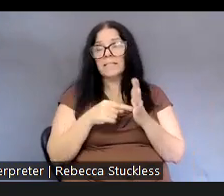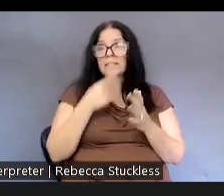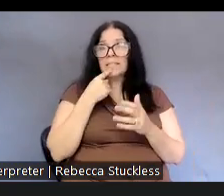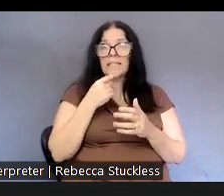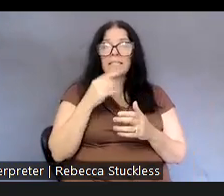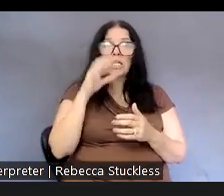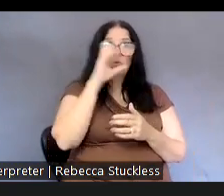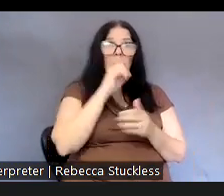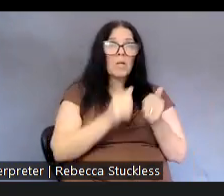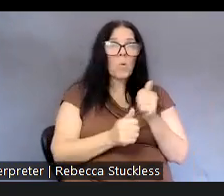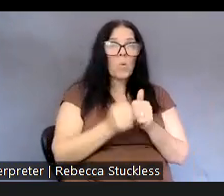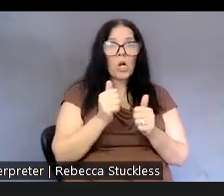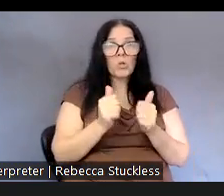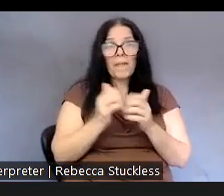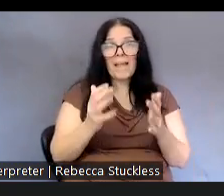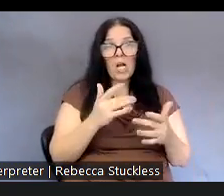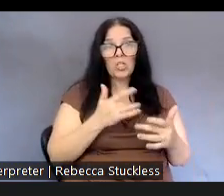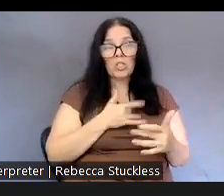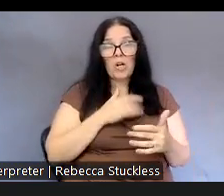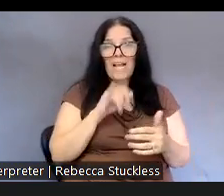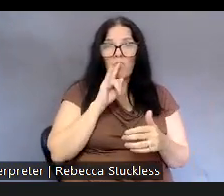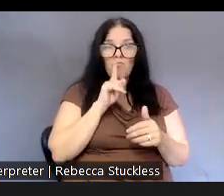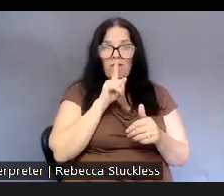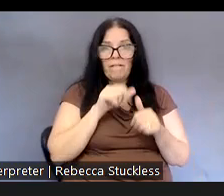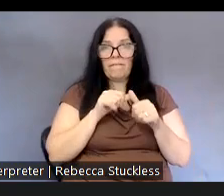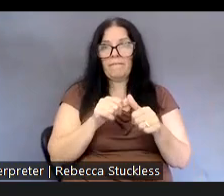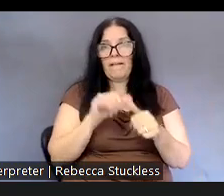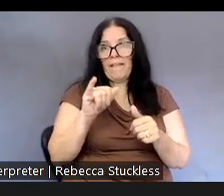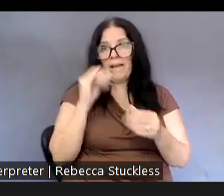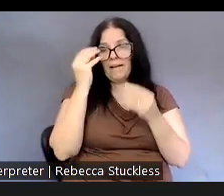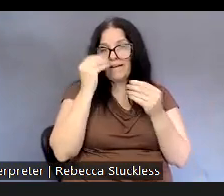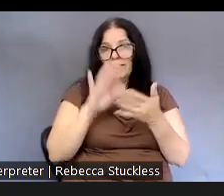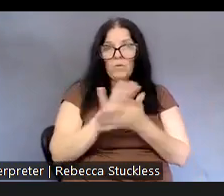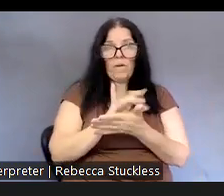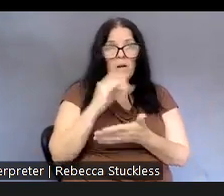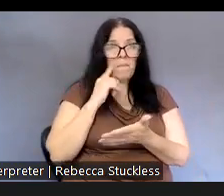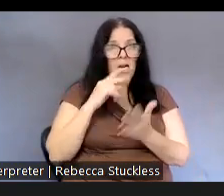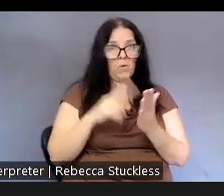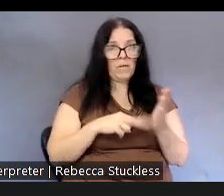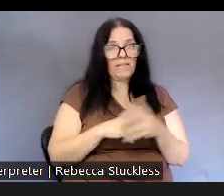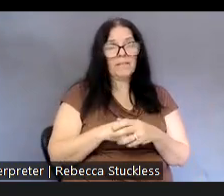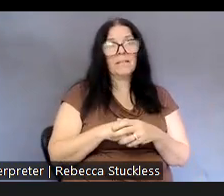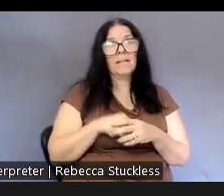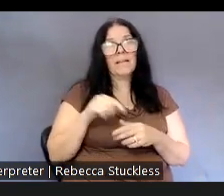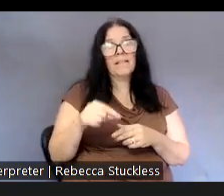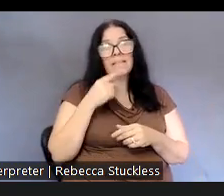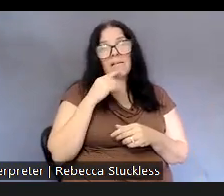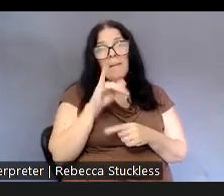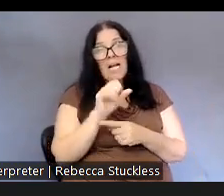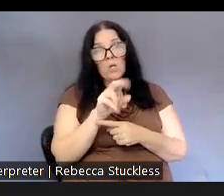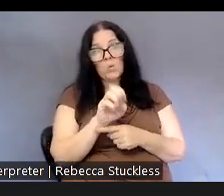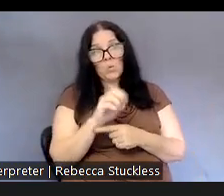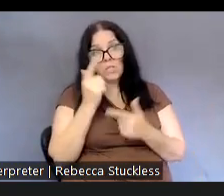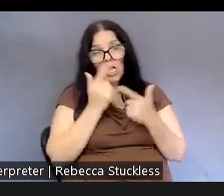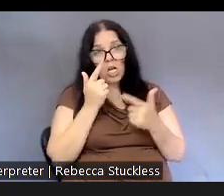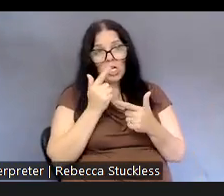amounts to the cognitive distortion called mind reading. And they contend that by Su's logic, CBT itself could be